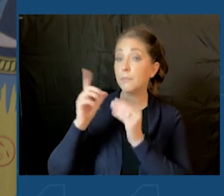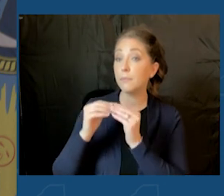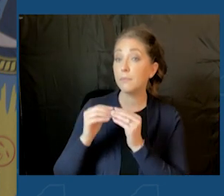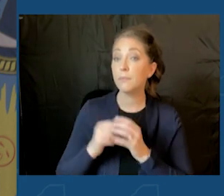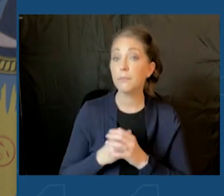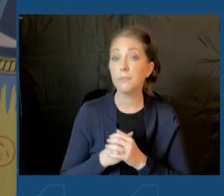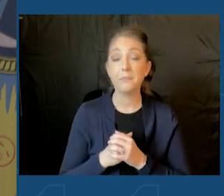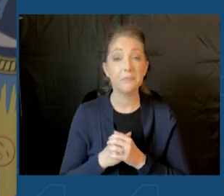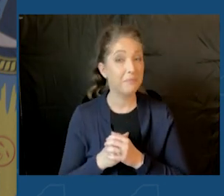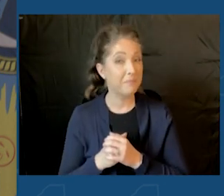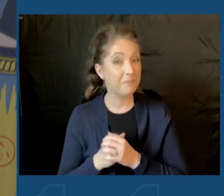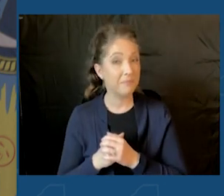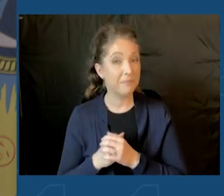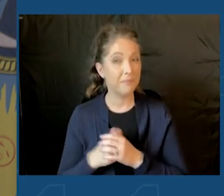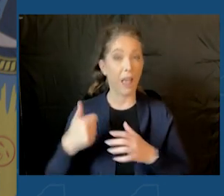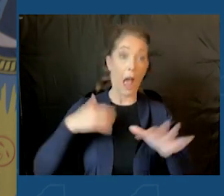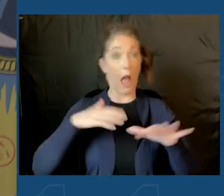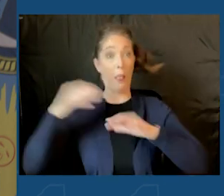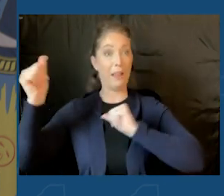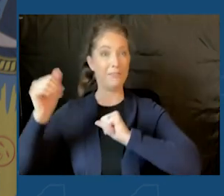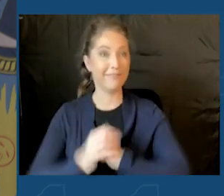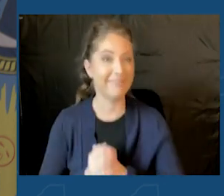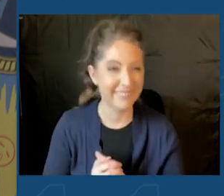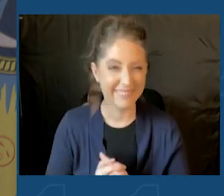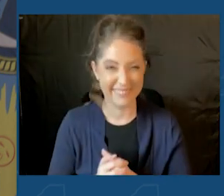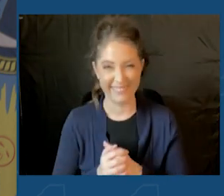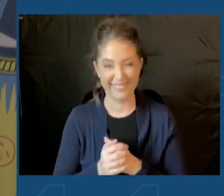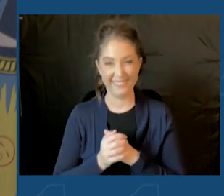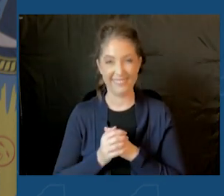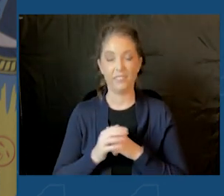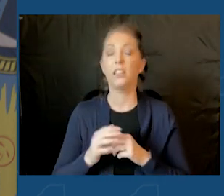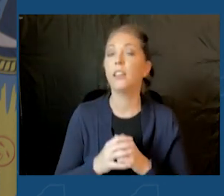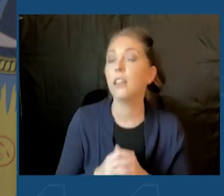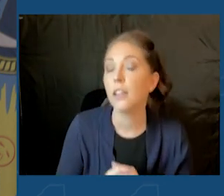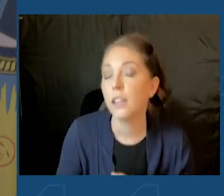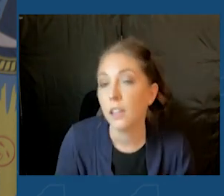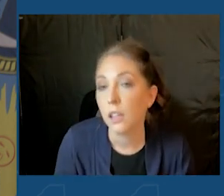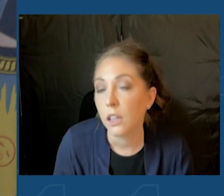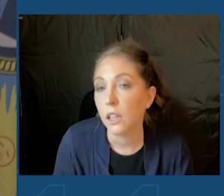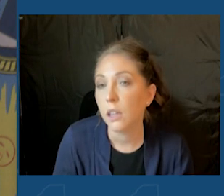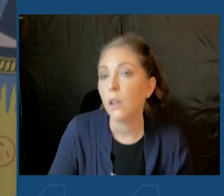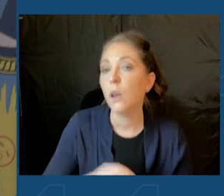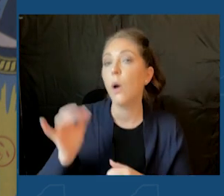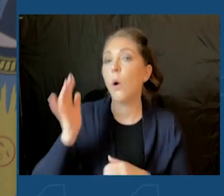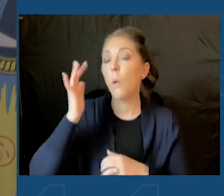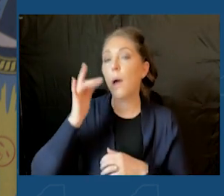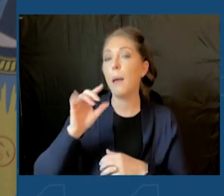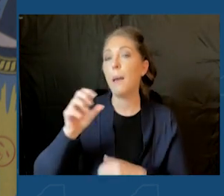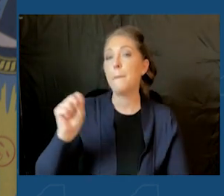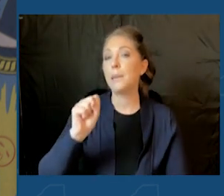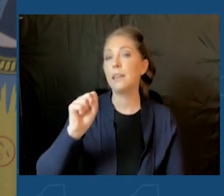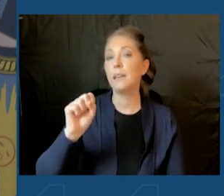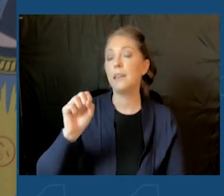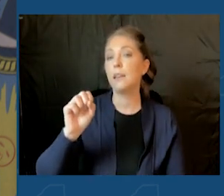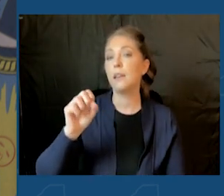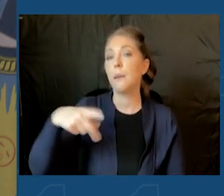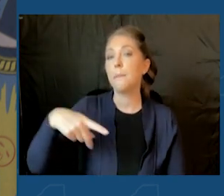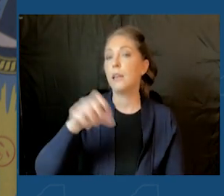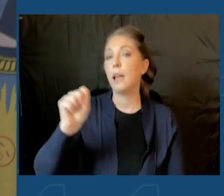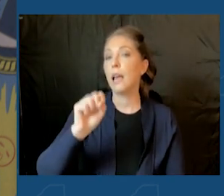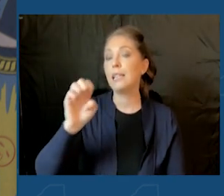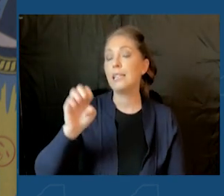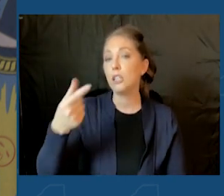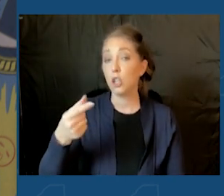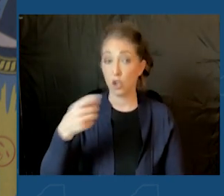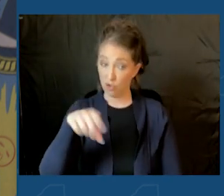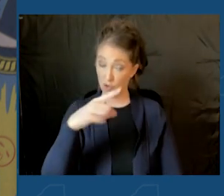All right, well, I think I'll leave. You mentioned LIPA and PSEG. So are you confident that they're ready to handle